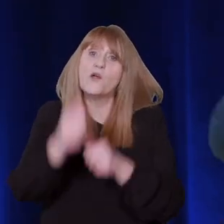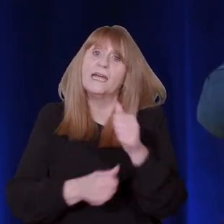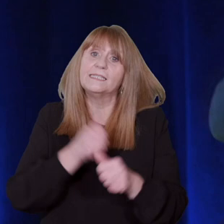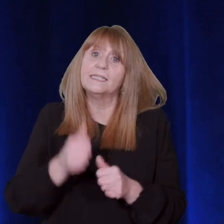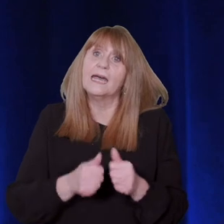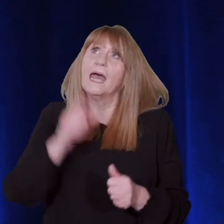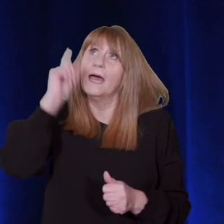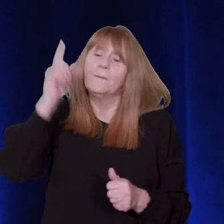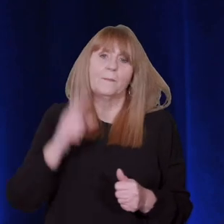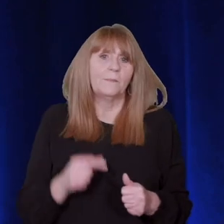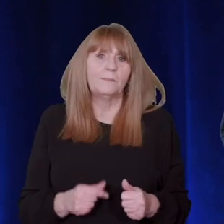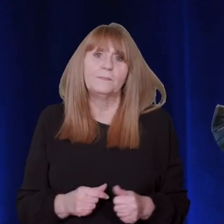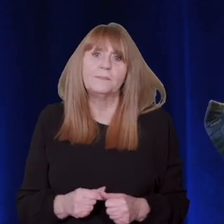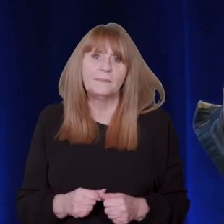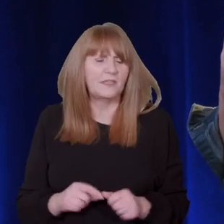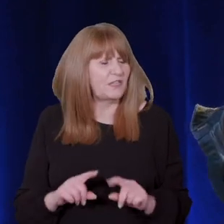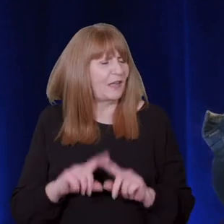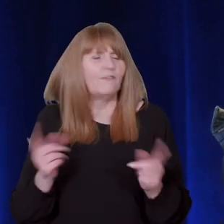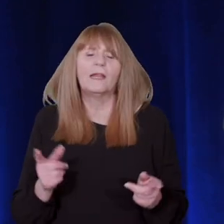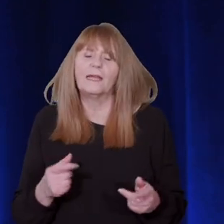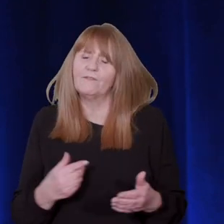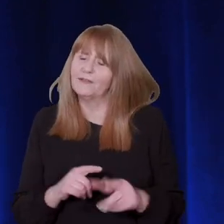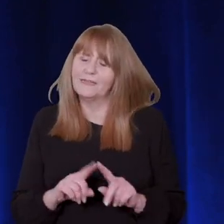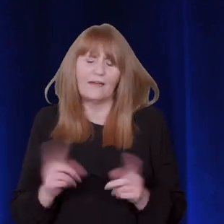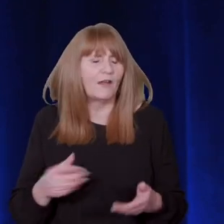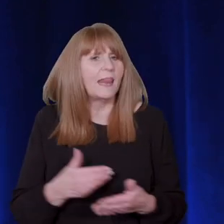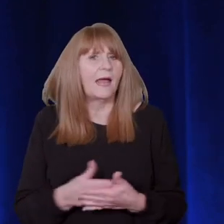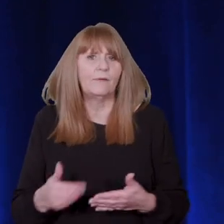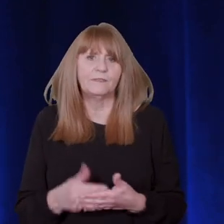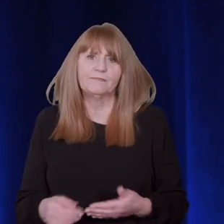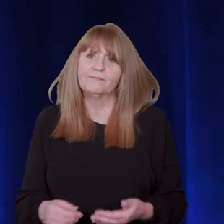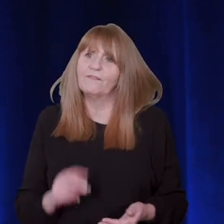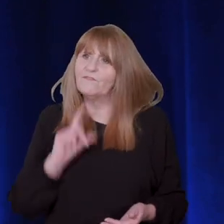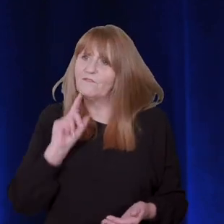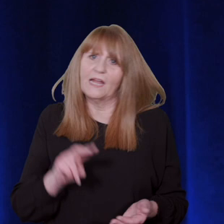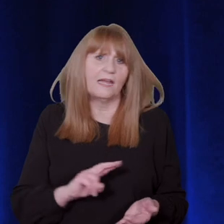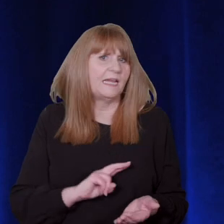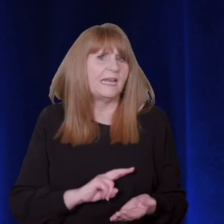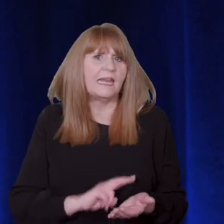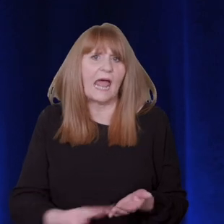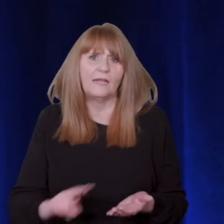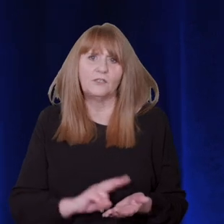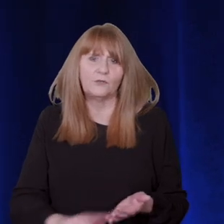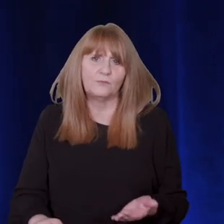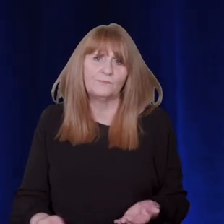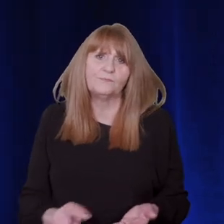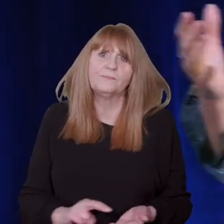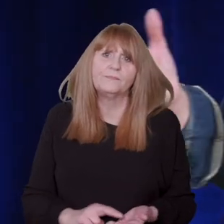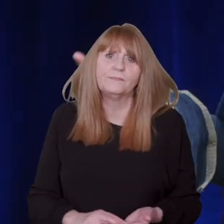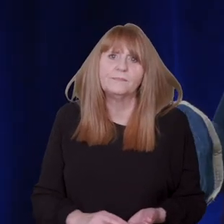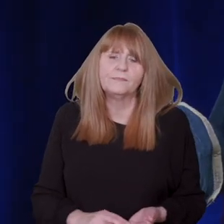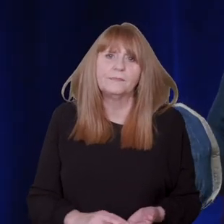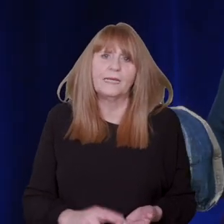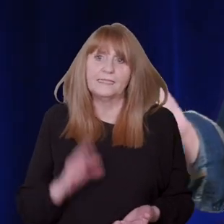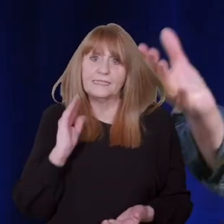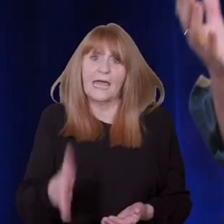beautifully and creatively through a different language. It's very natural. It's sent by the Holy Ghost. Father, I pray in